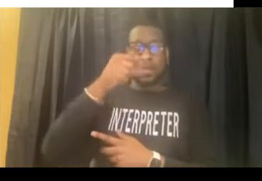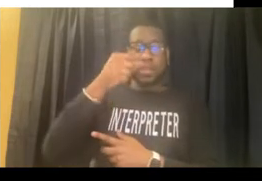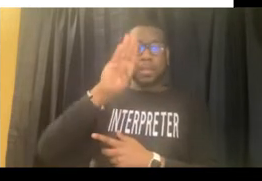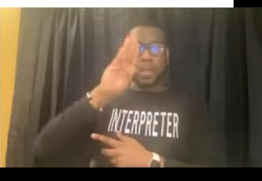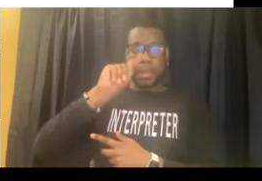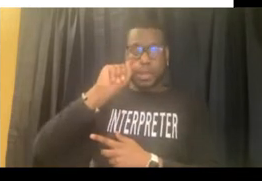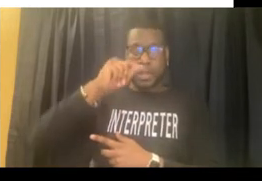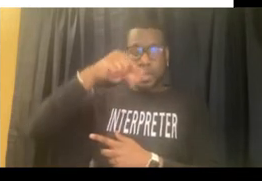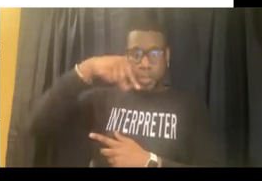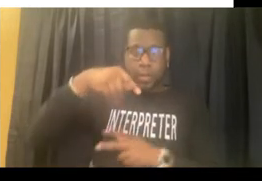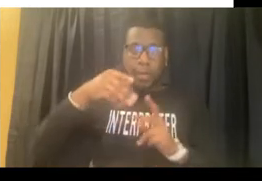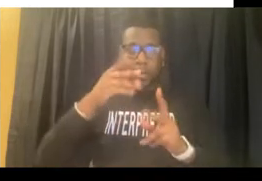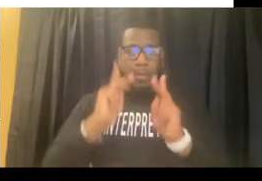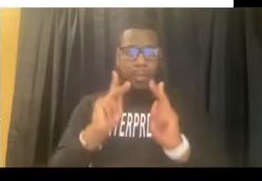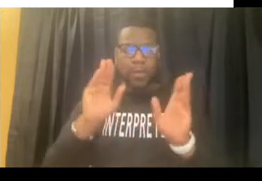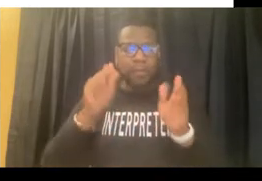myself